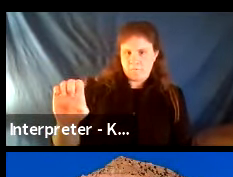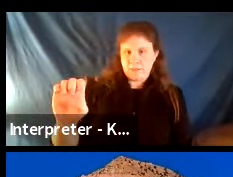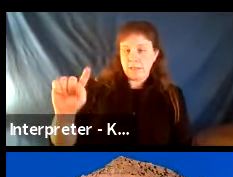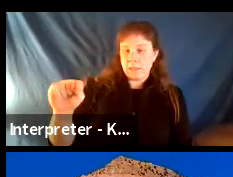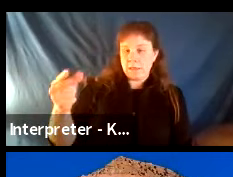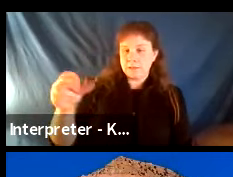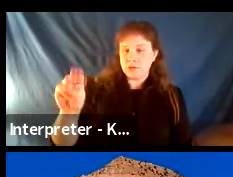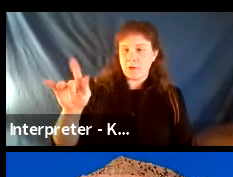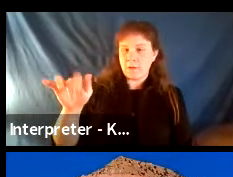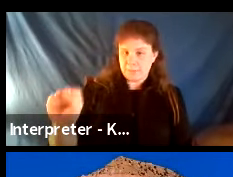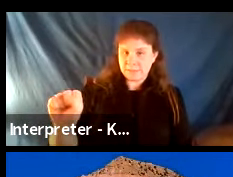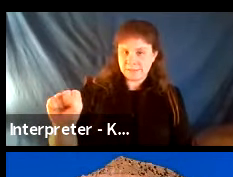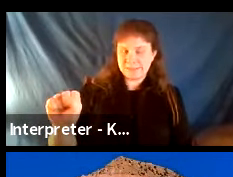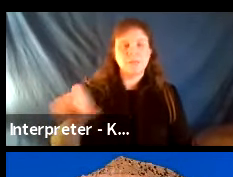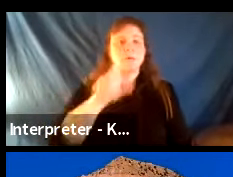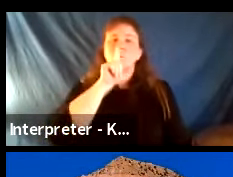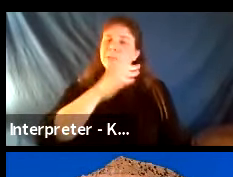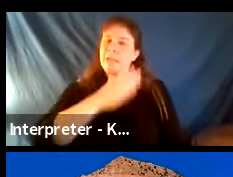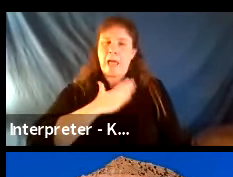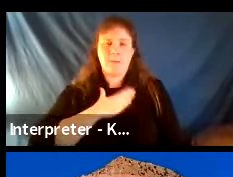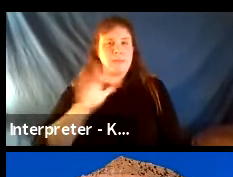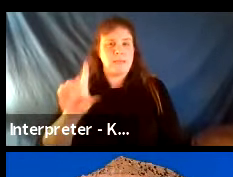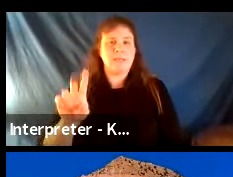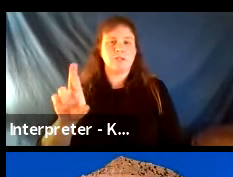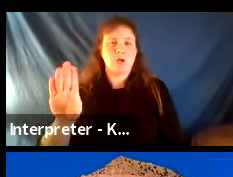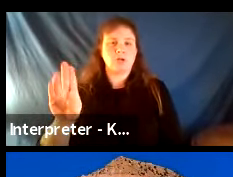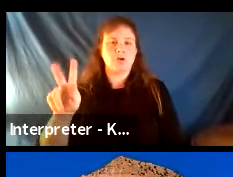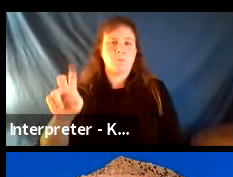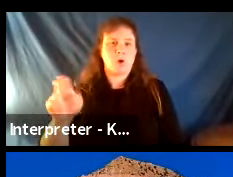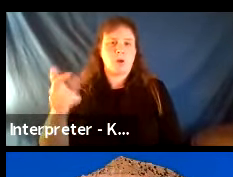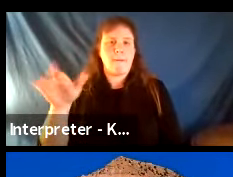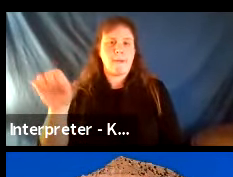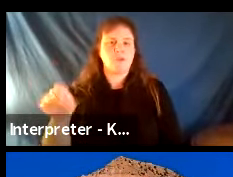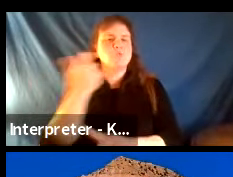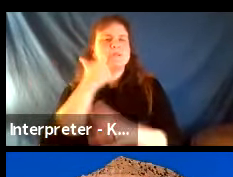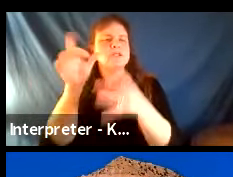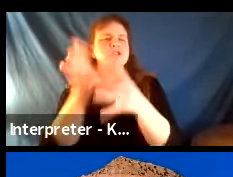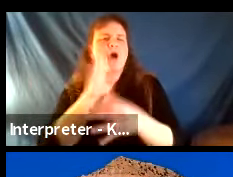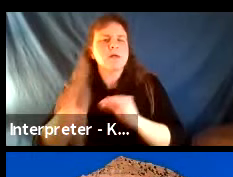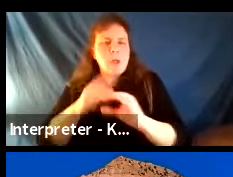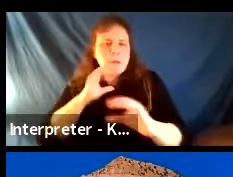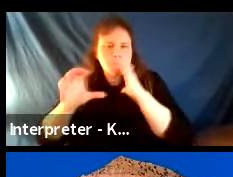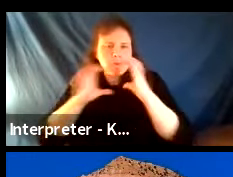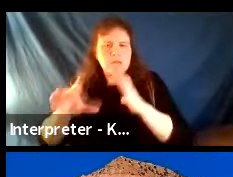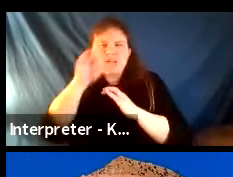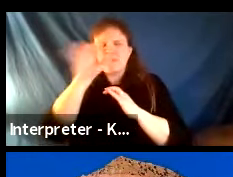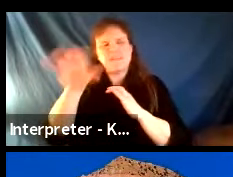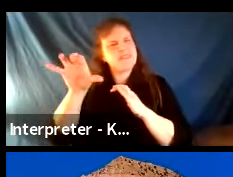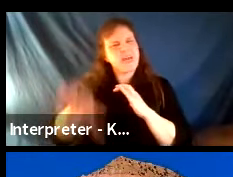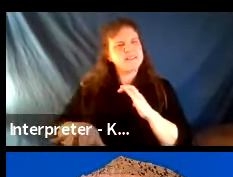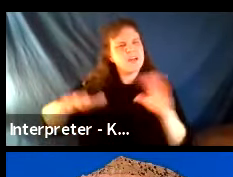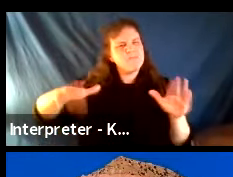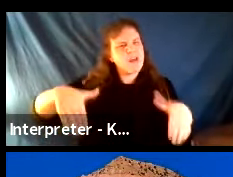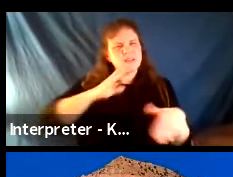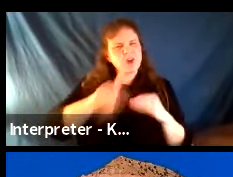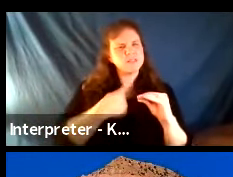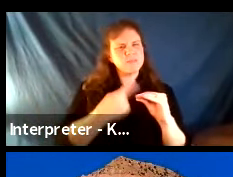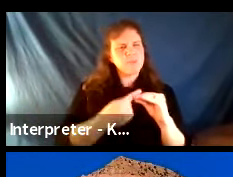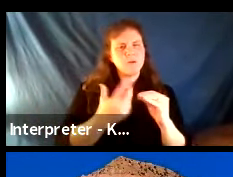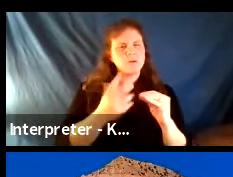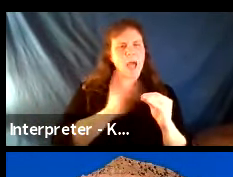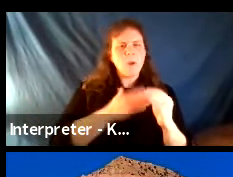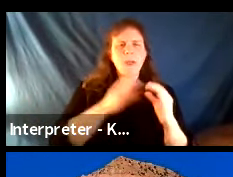Center. You know, really happy, Dr. Burke-Harris, that you talked about communications, because I think that's something that's lacking in these conversations is what is the communication